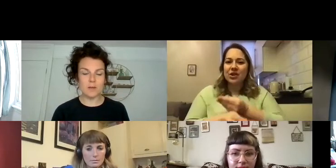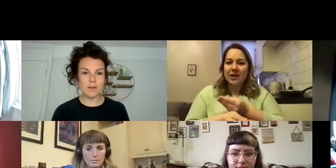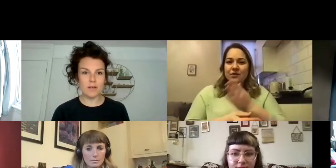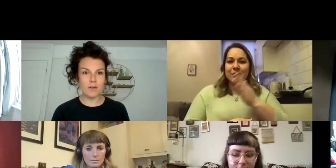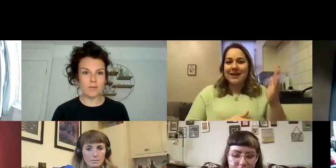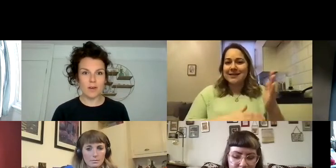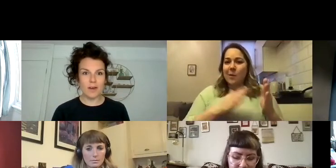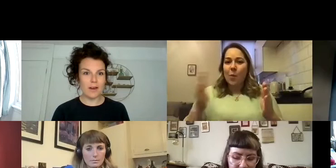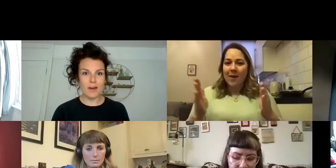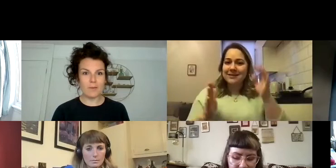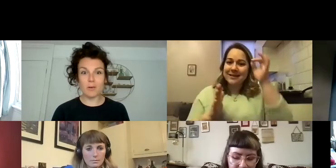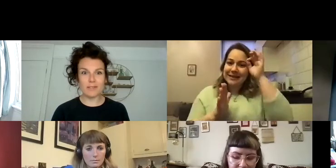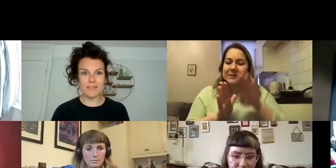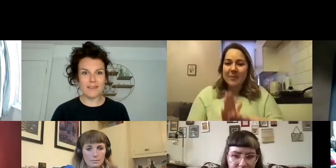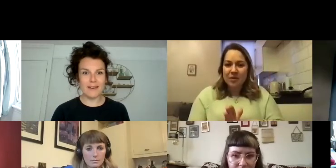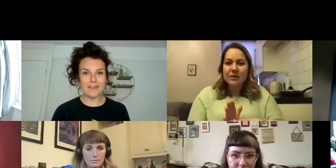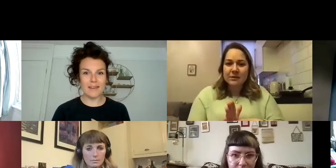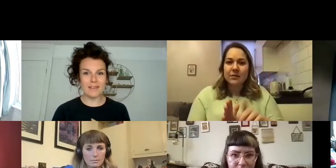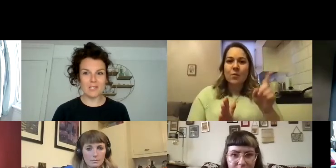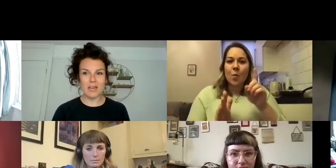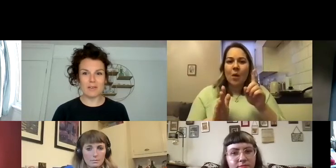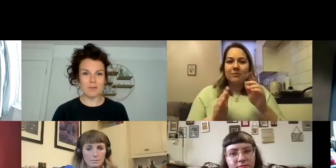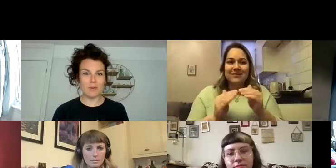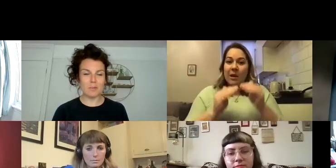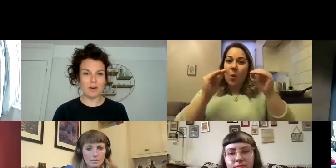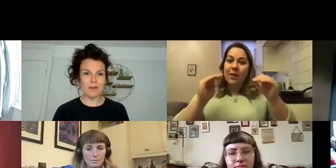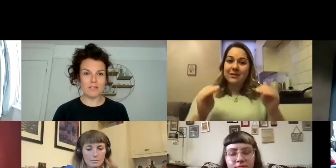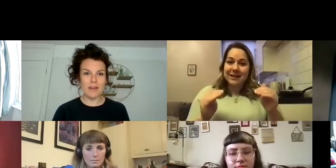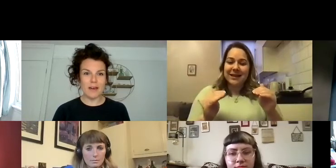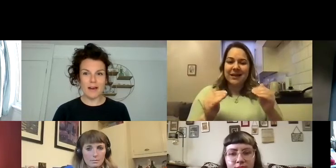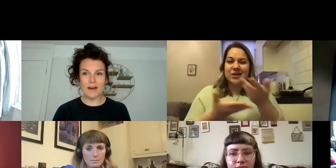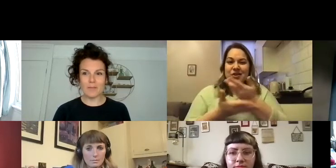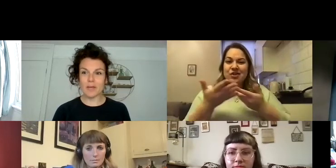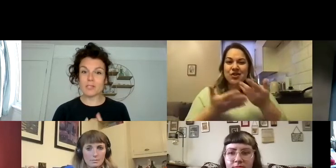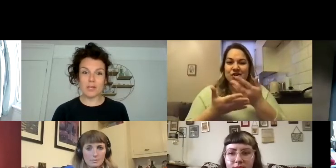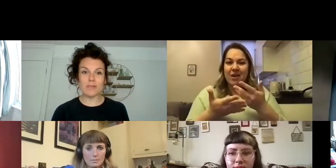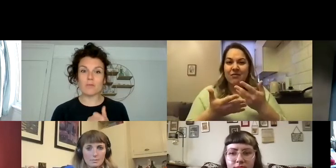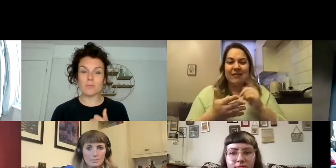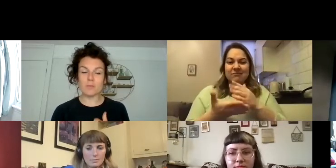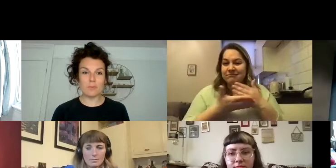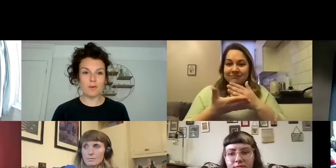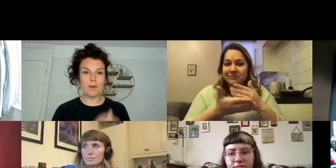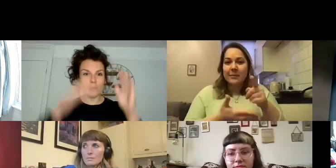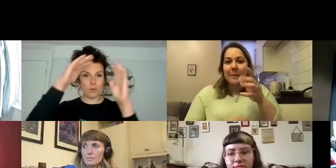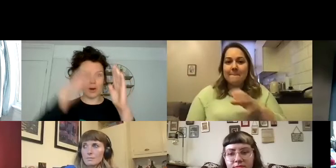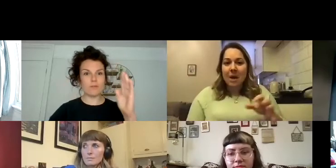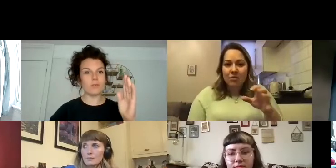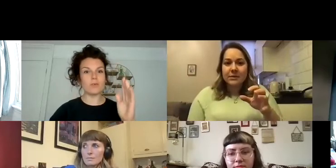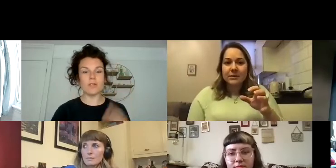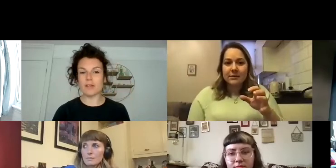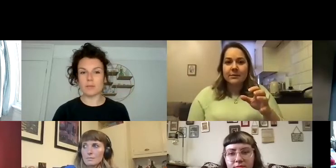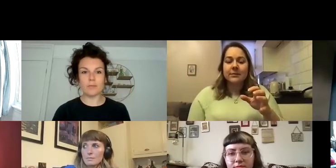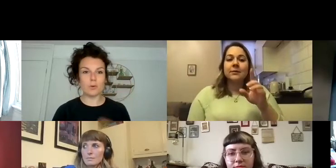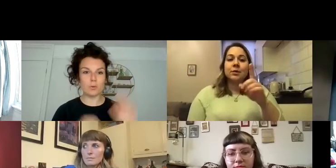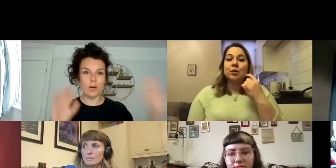in the spirit of equality and sharing between boroughs. But I should add that from tomorrow, we will have the